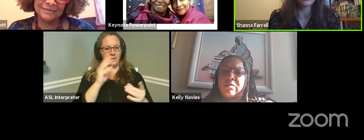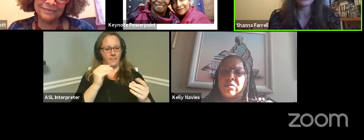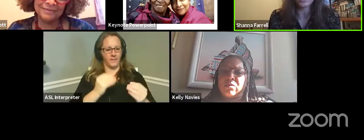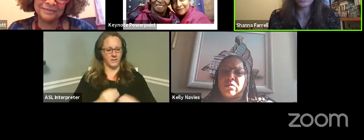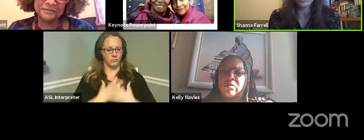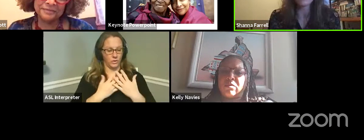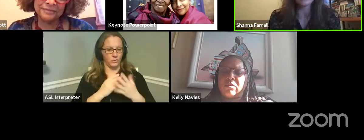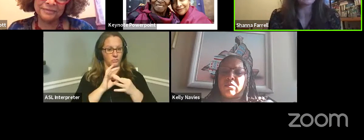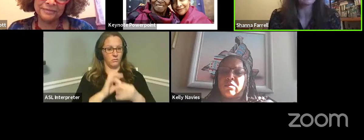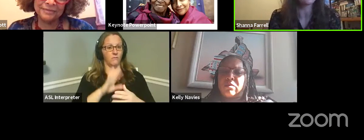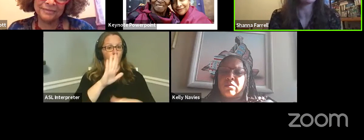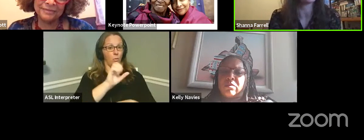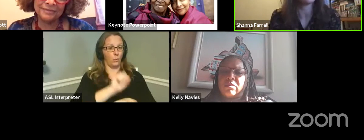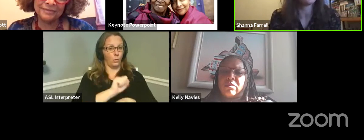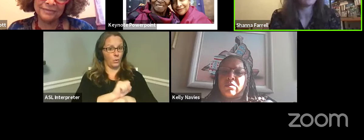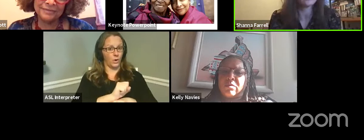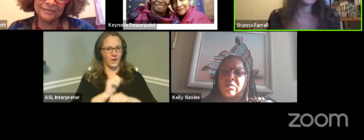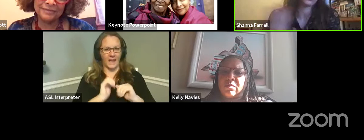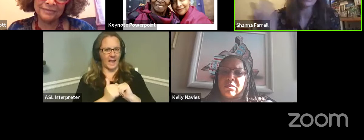do document that,